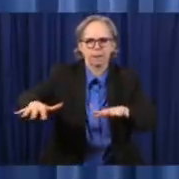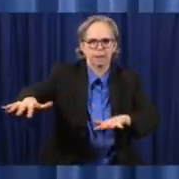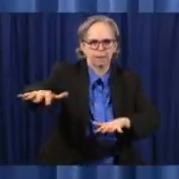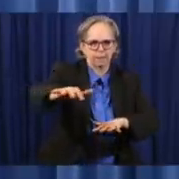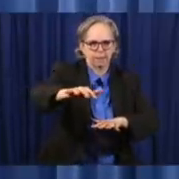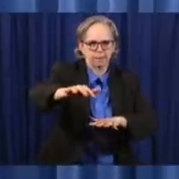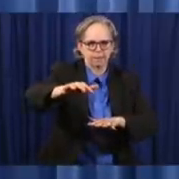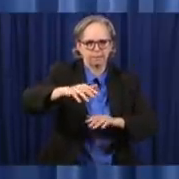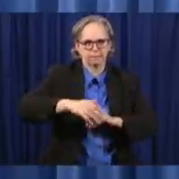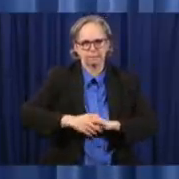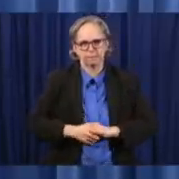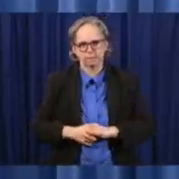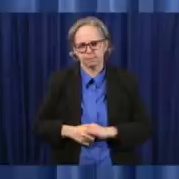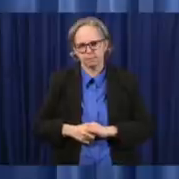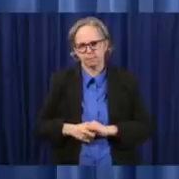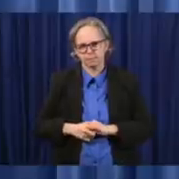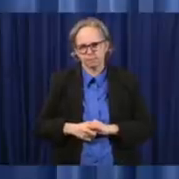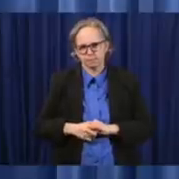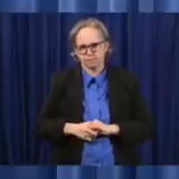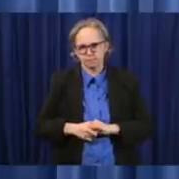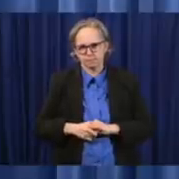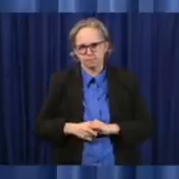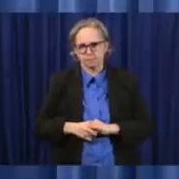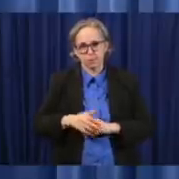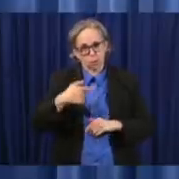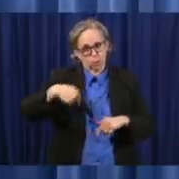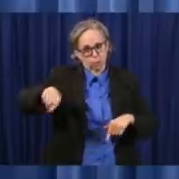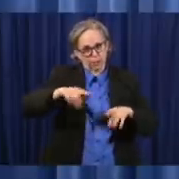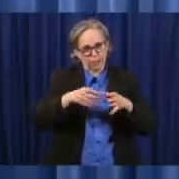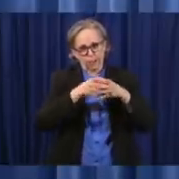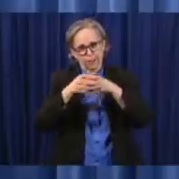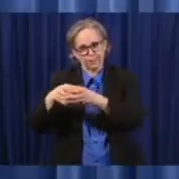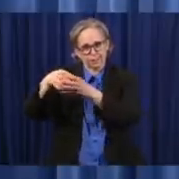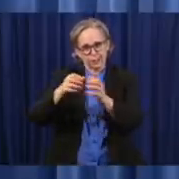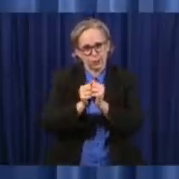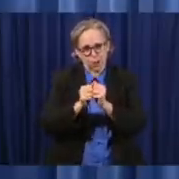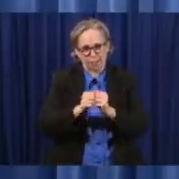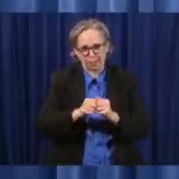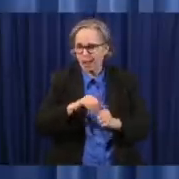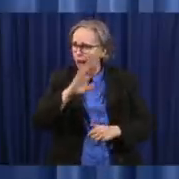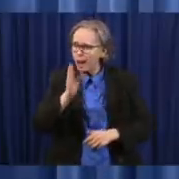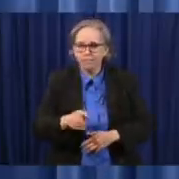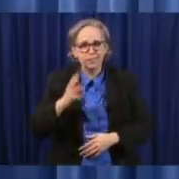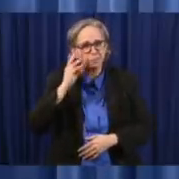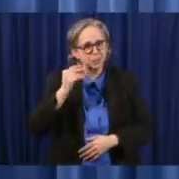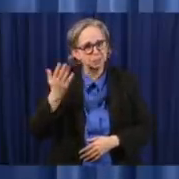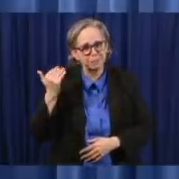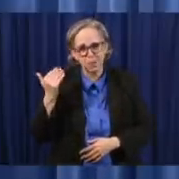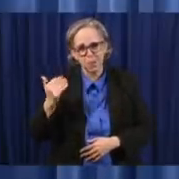we're on a journey through this. This is uncharted. None of us ever been here before.